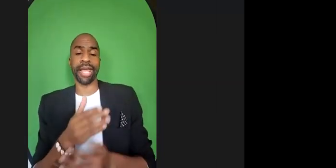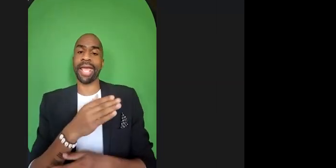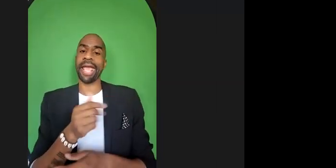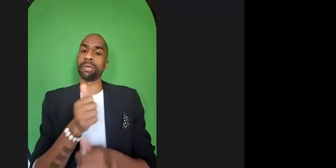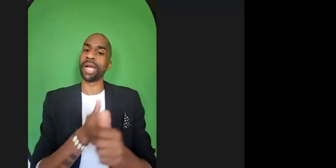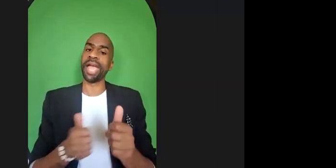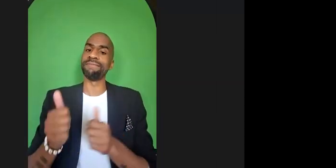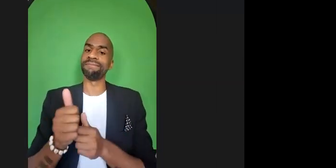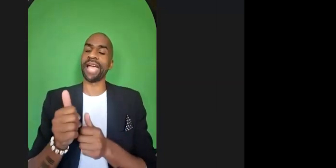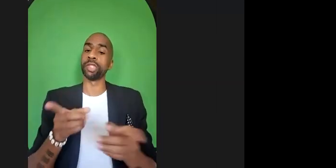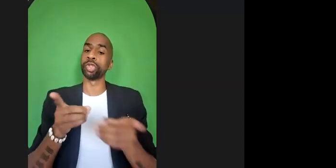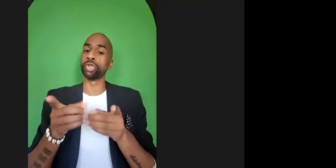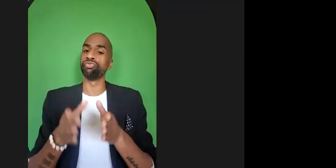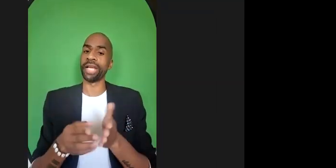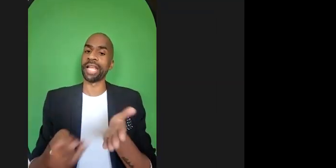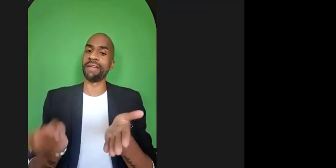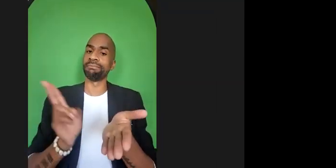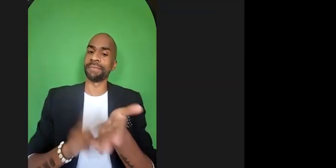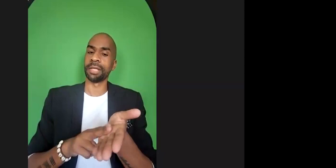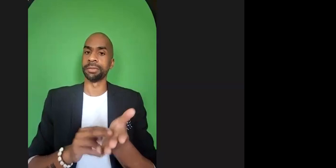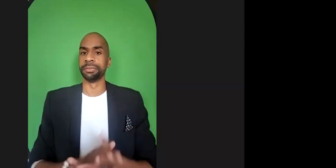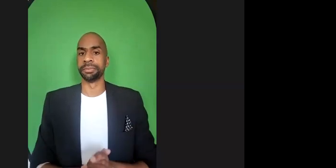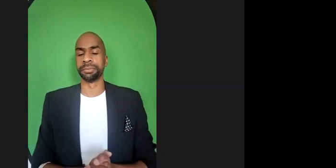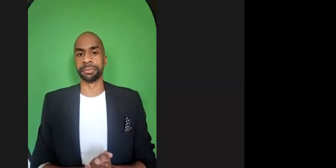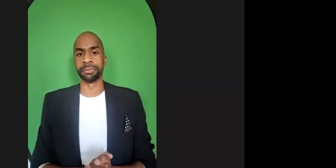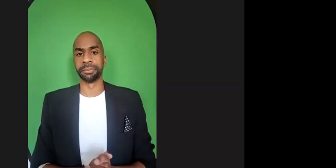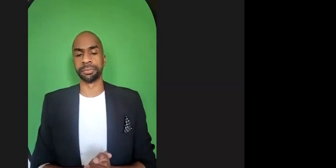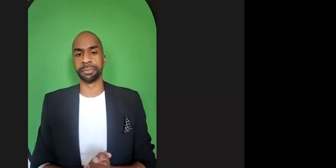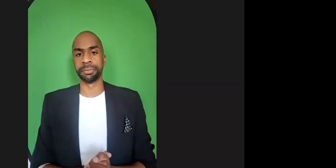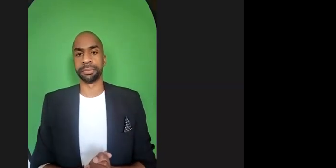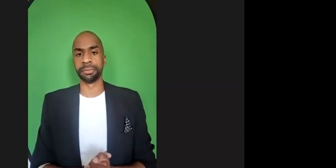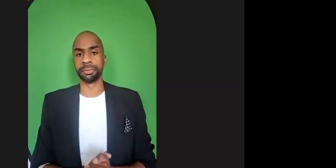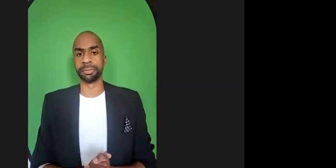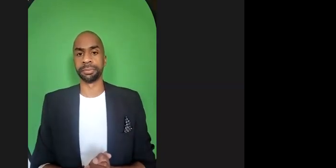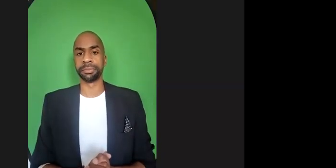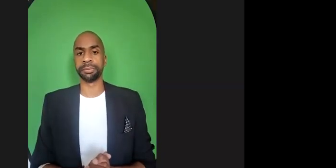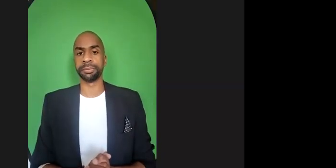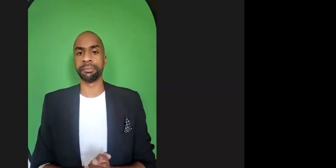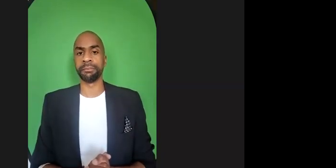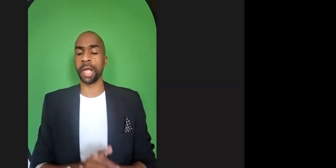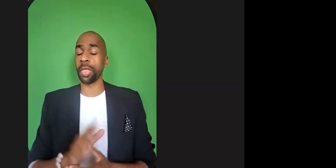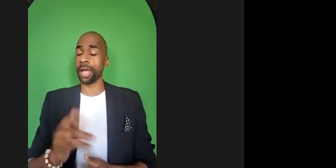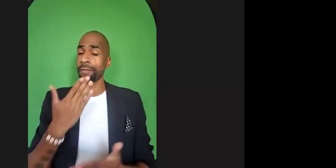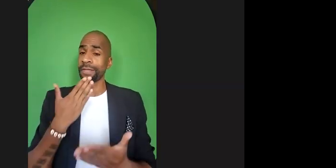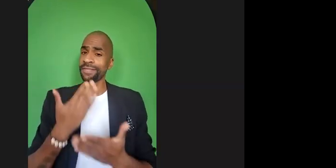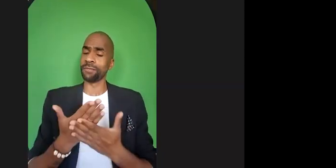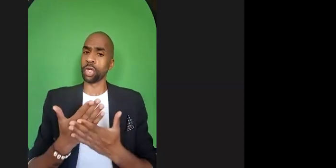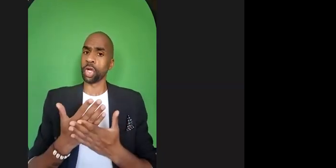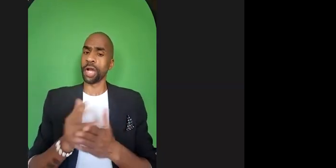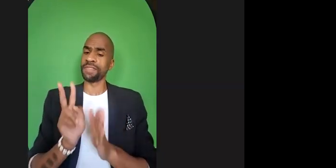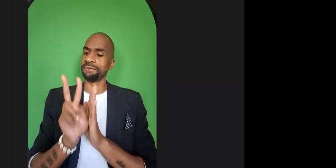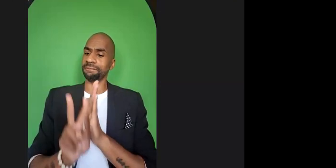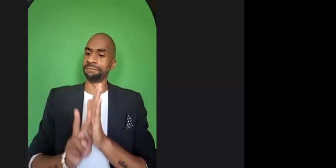we're definitely seeing a valuable is the video of the individual talking and giving